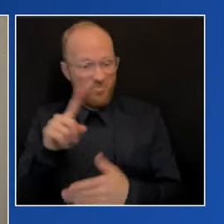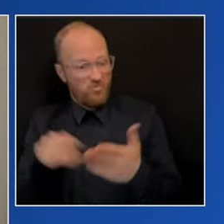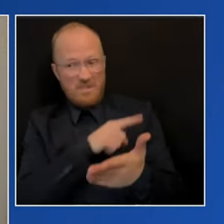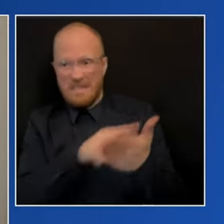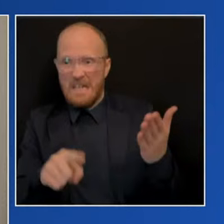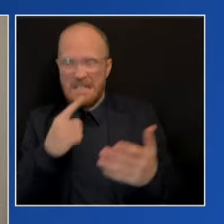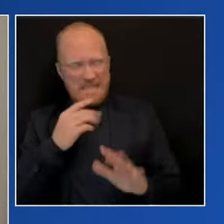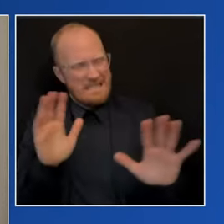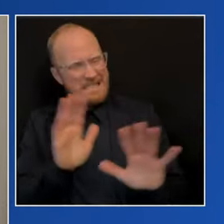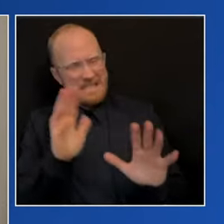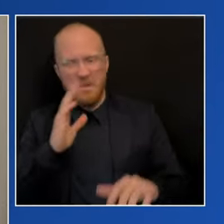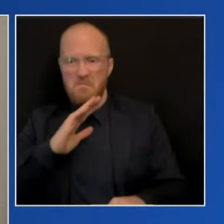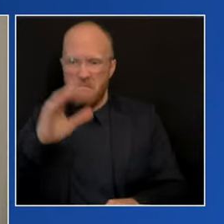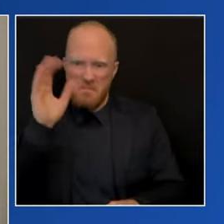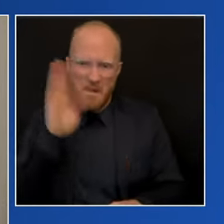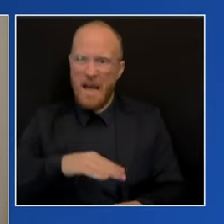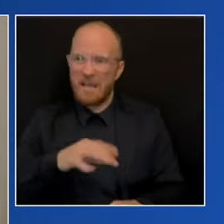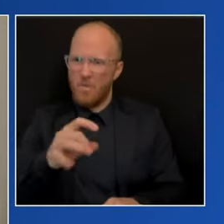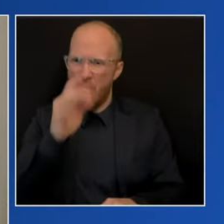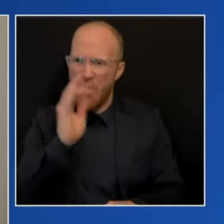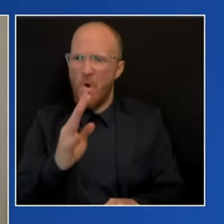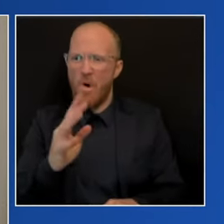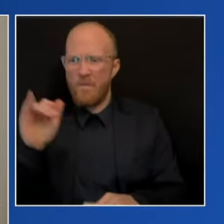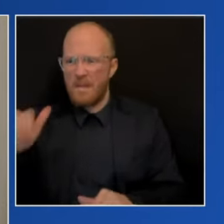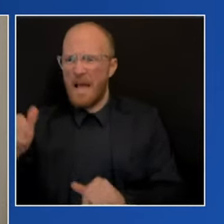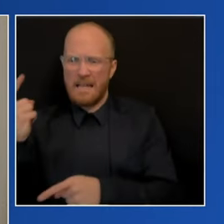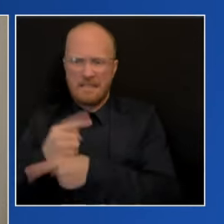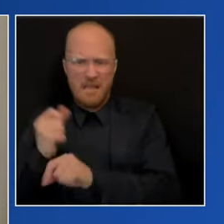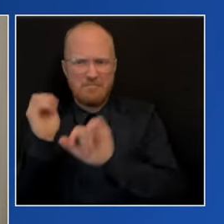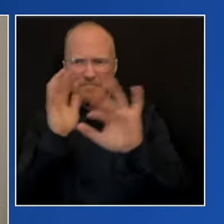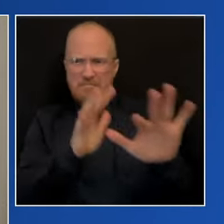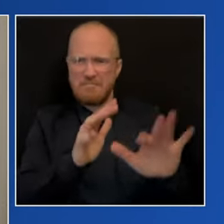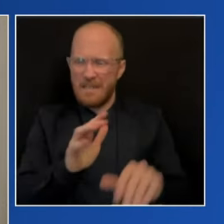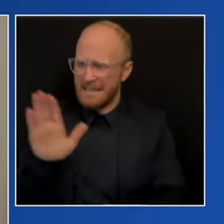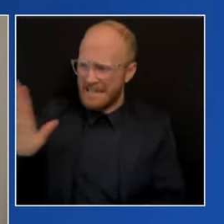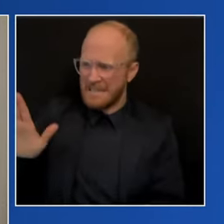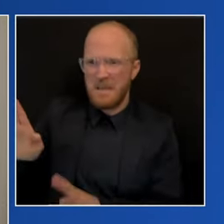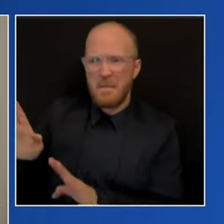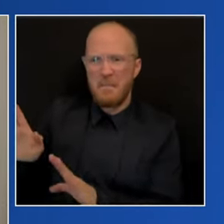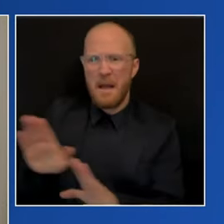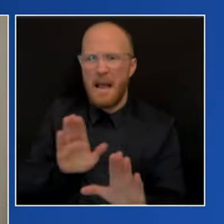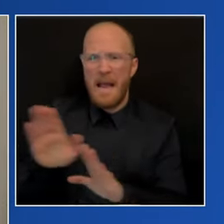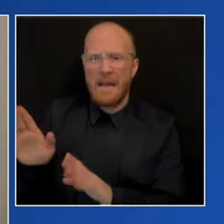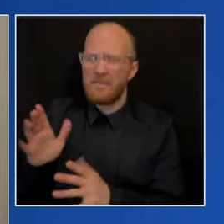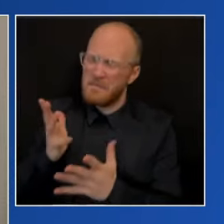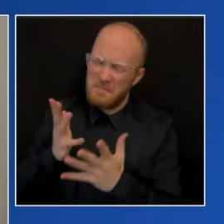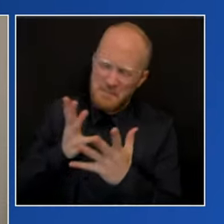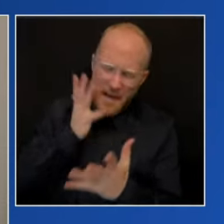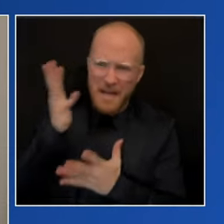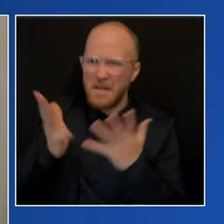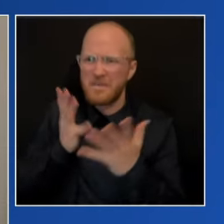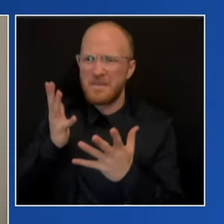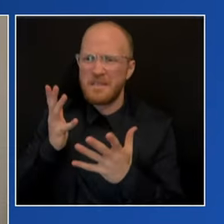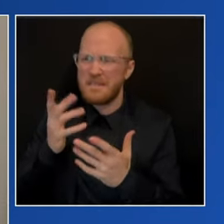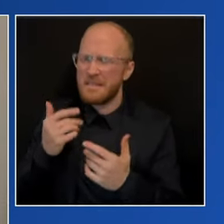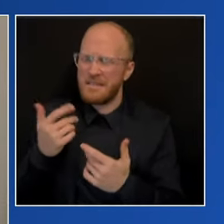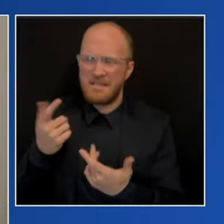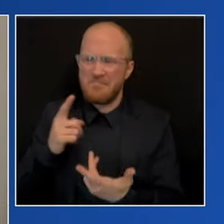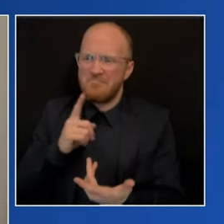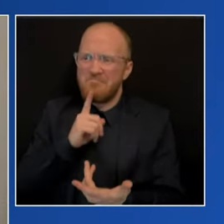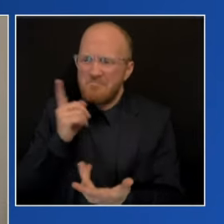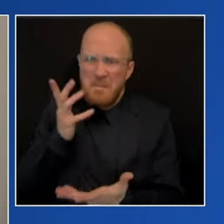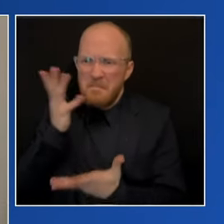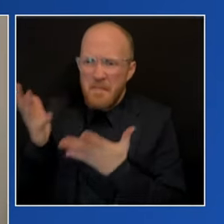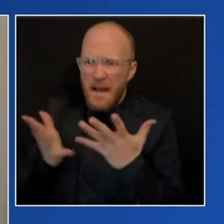As one Republican senator said, Trump's behavior was embarrassing and humiliating for the country. But now that same